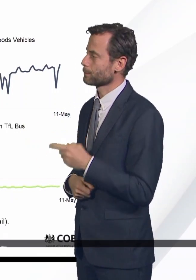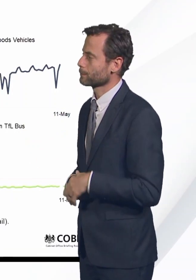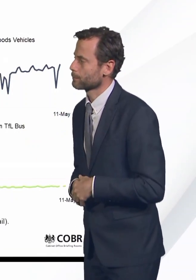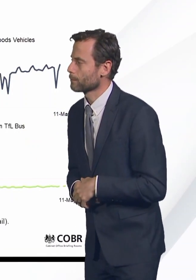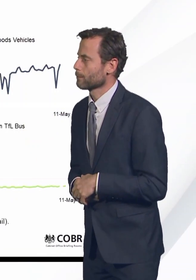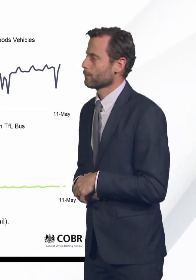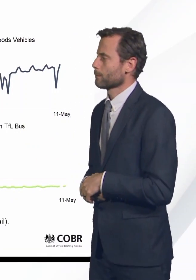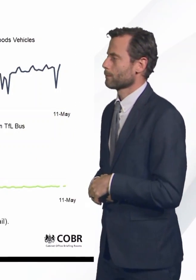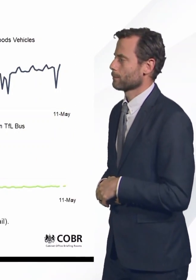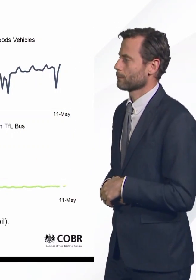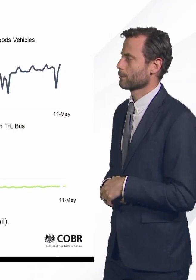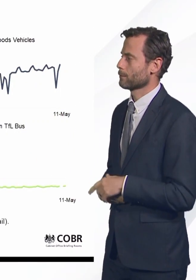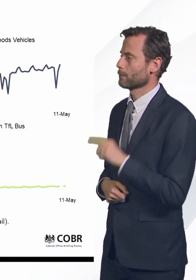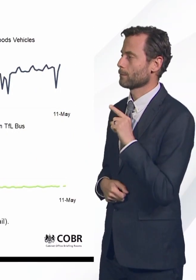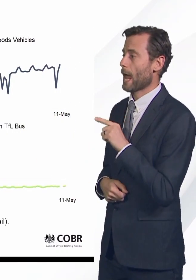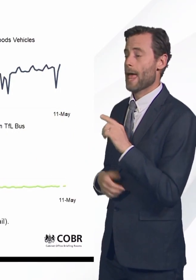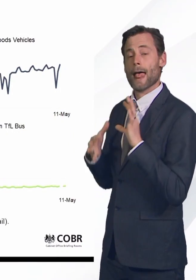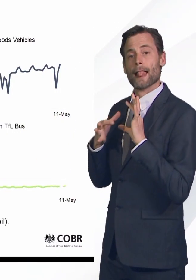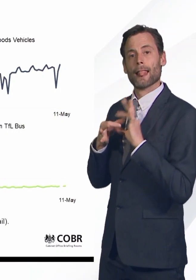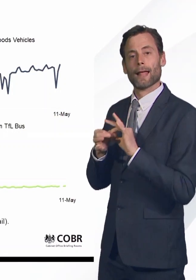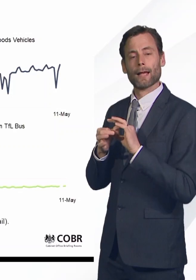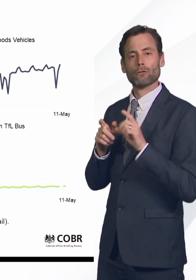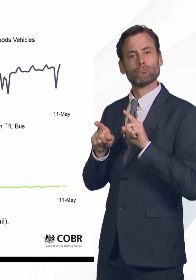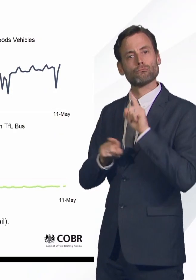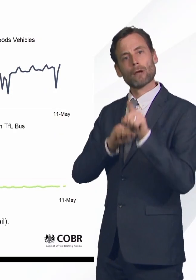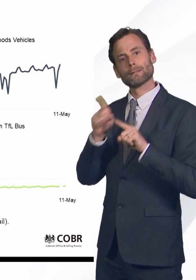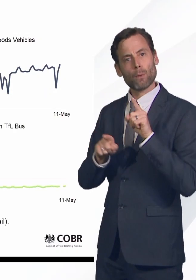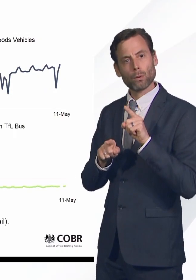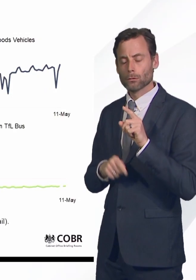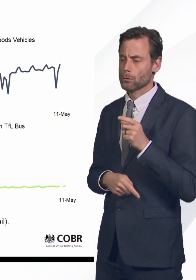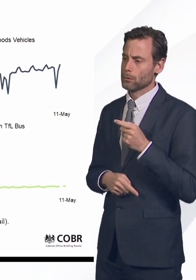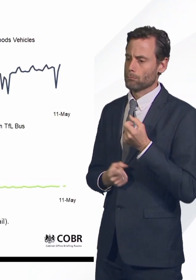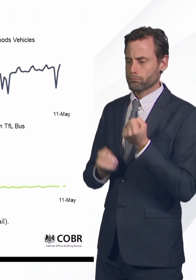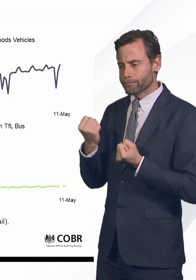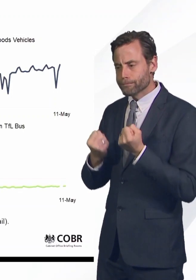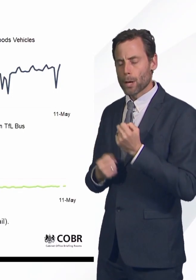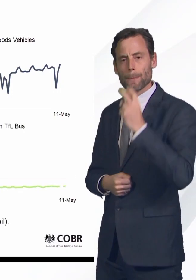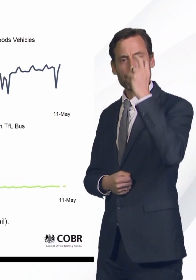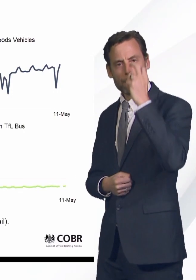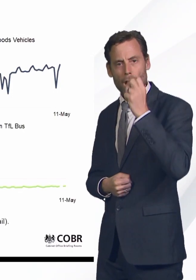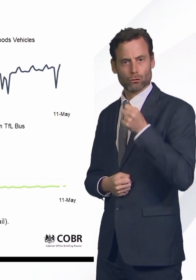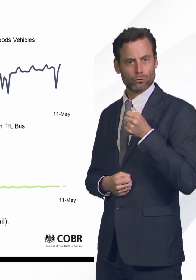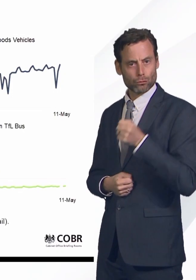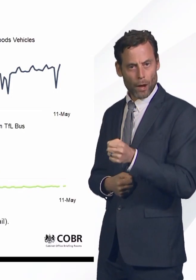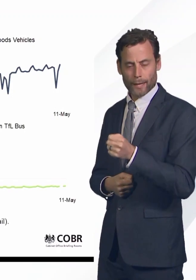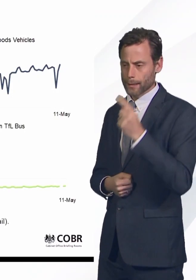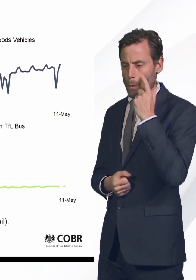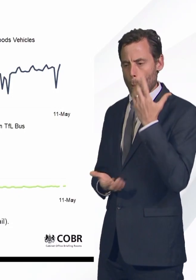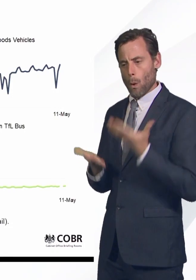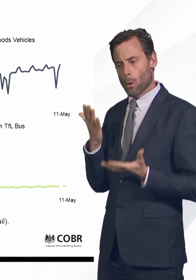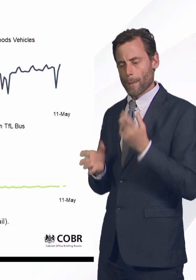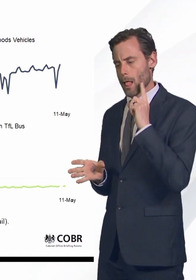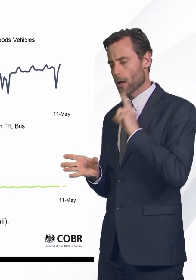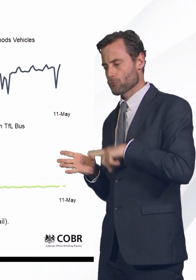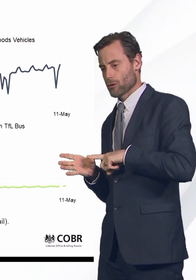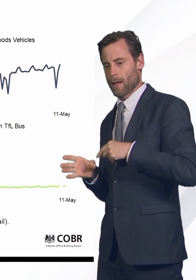use. It's compared to traffic and buses from earlier in the year usage and rail from last year. And you can